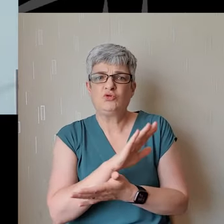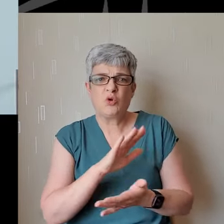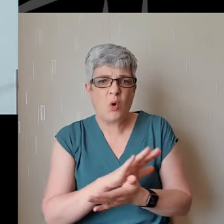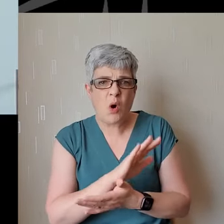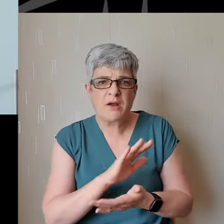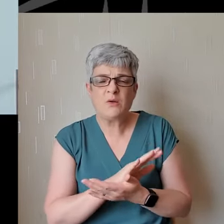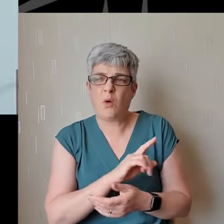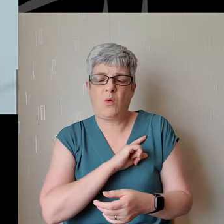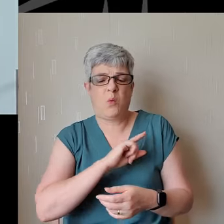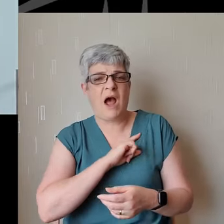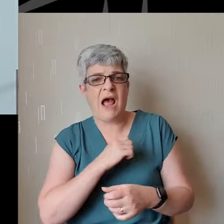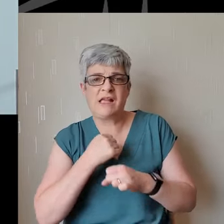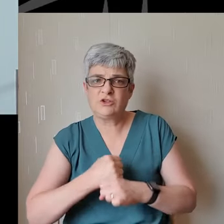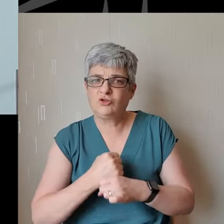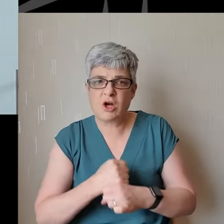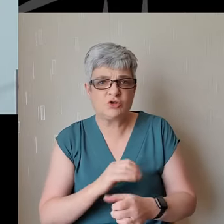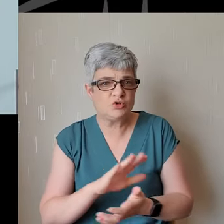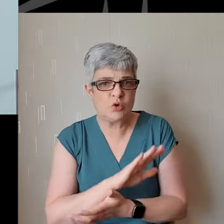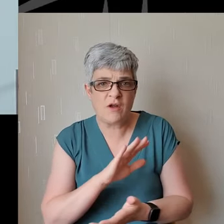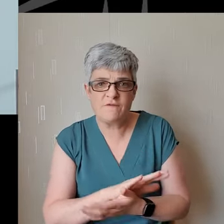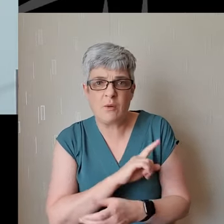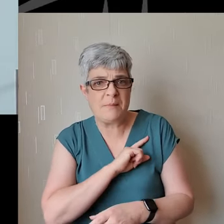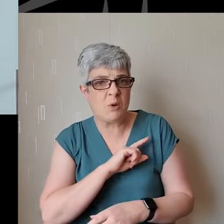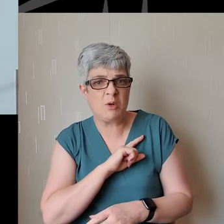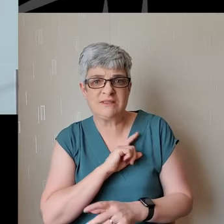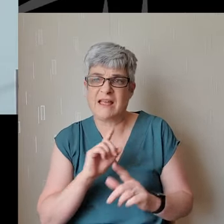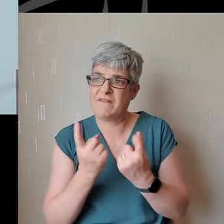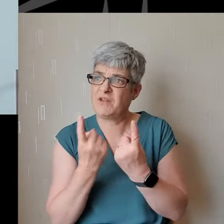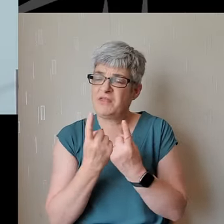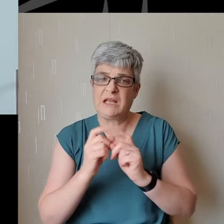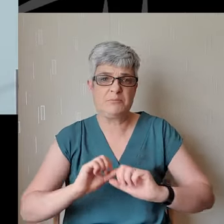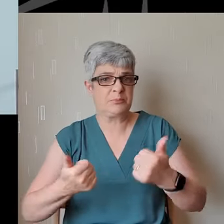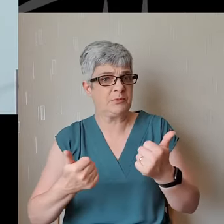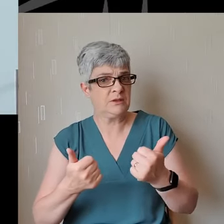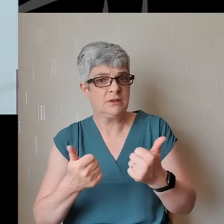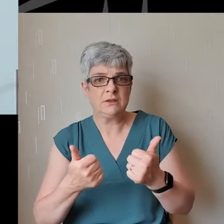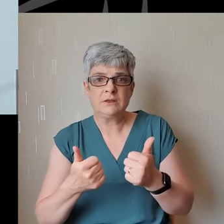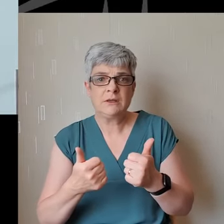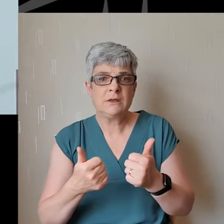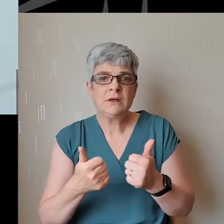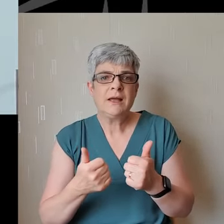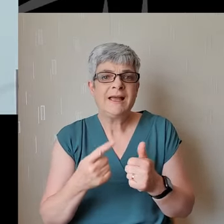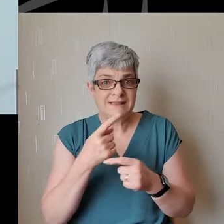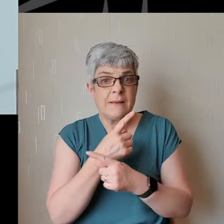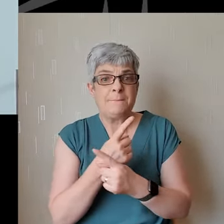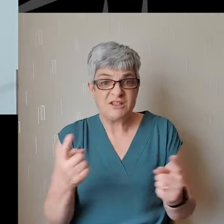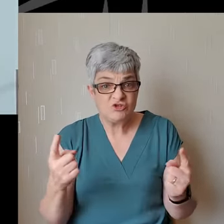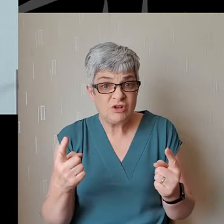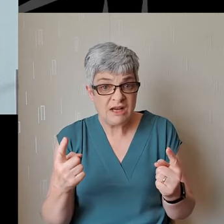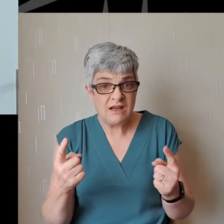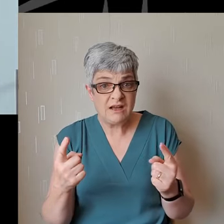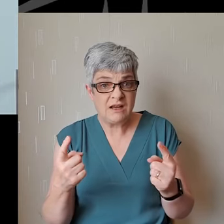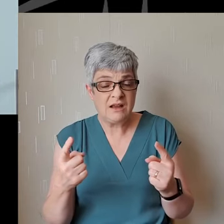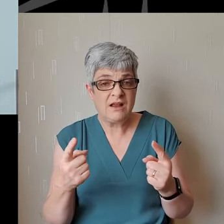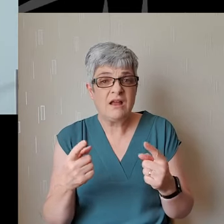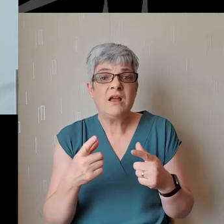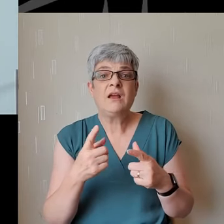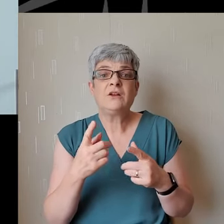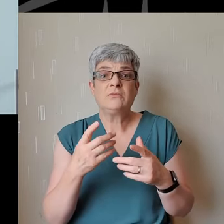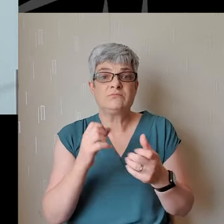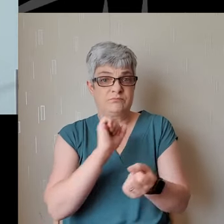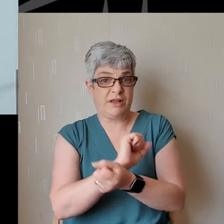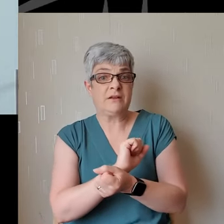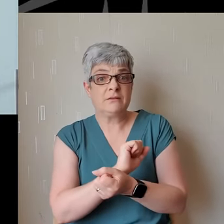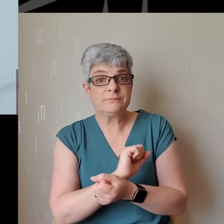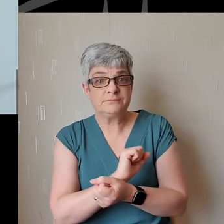is to be joyful, because everything is going well for them on the surface. Here is a missionary, here is an evangelist shut up in